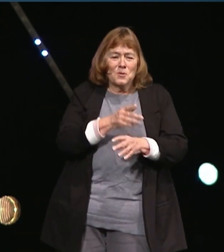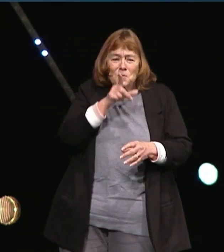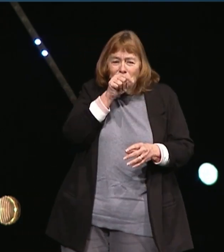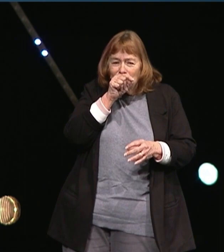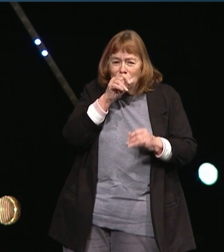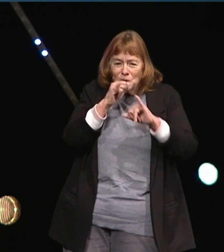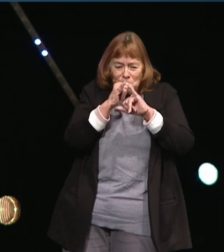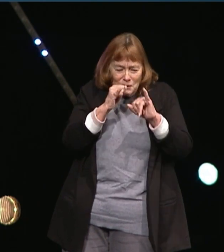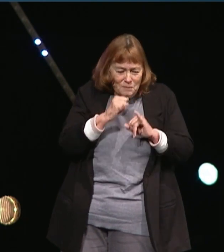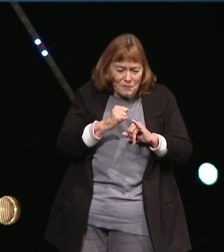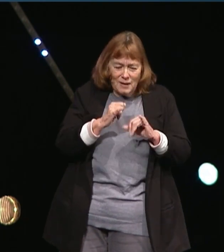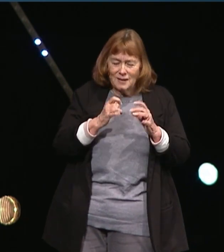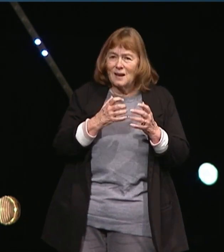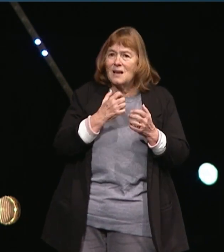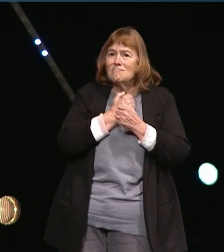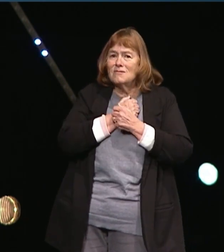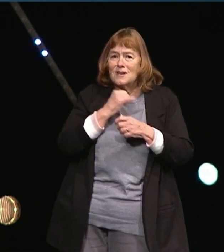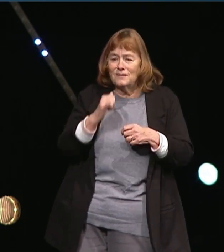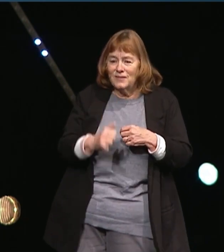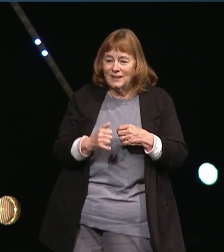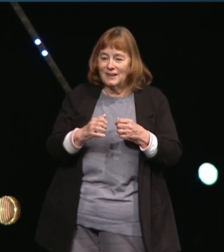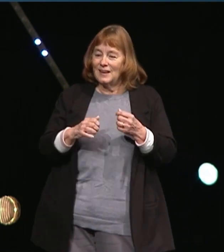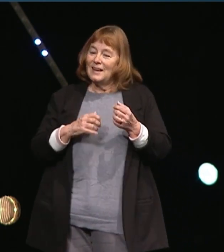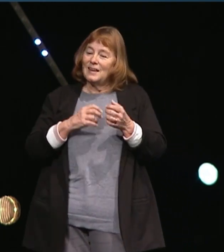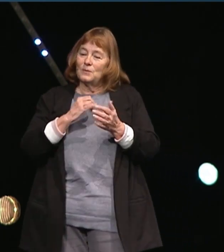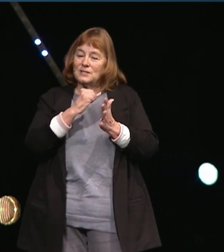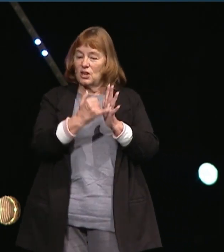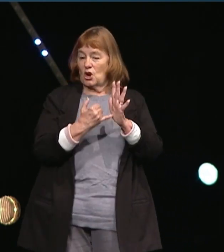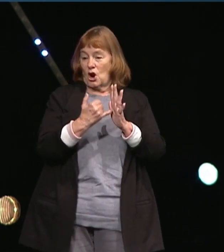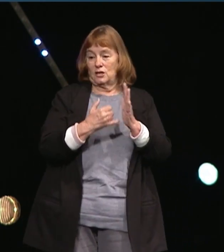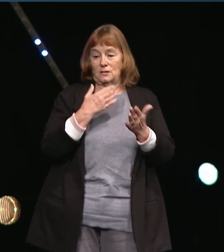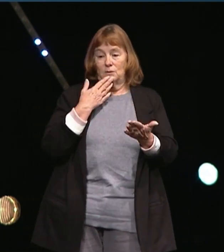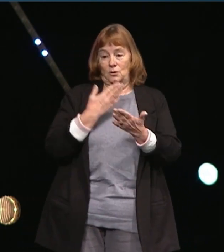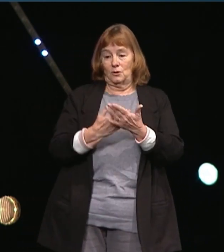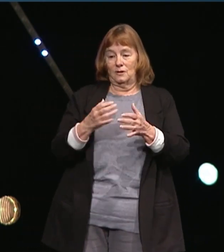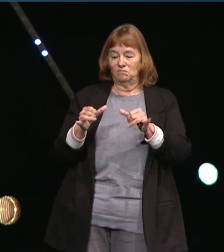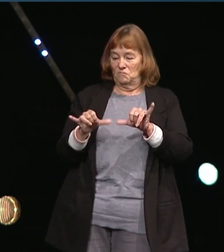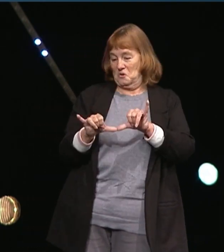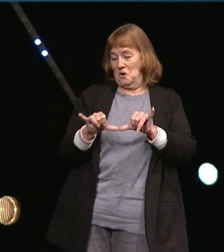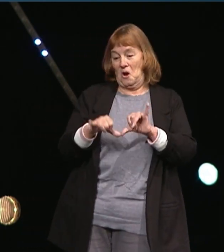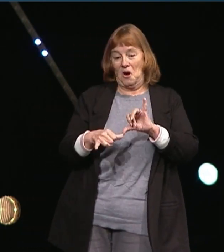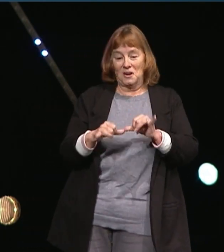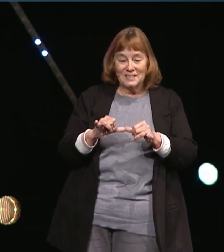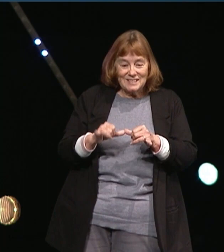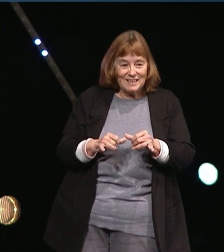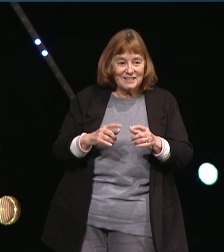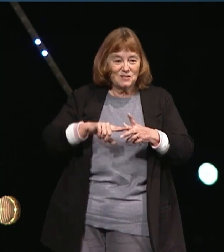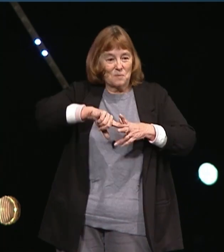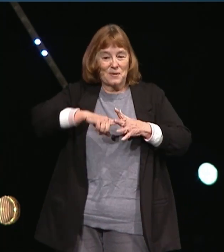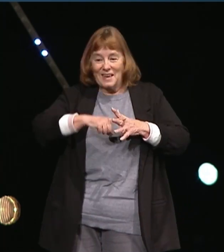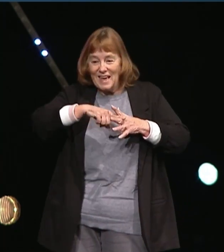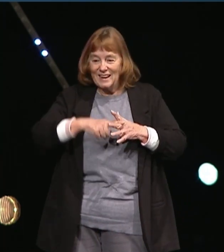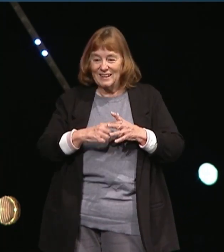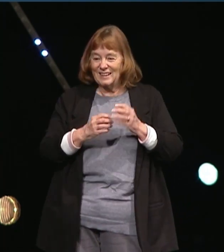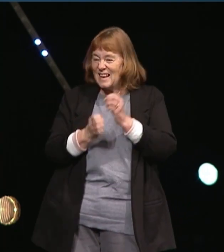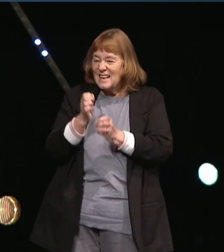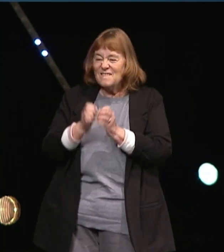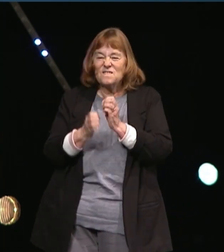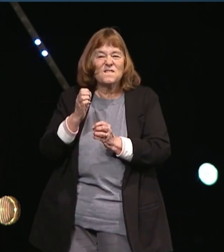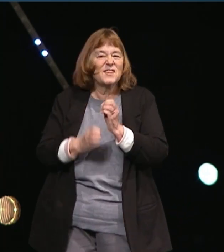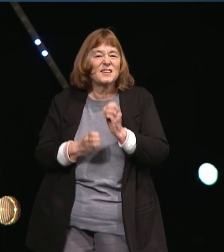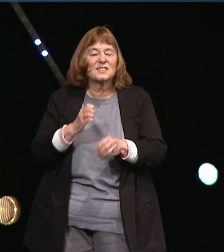his creations. He was a natural artist with an architectural flair. He was a mechanic and could fix and